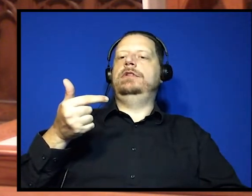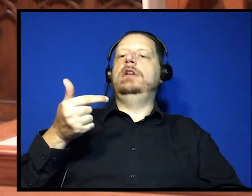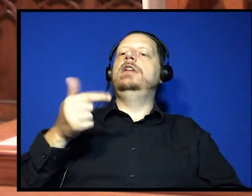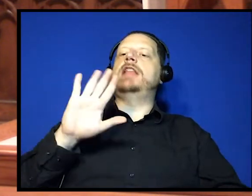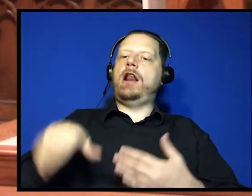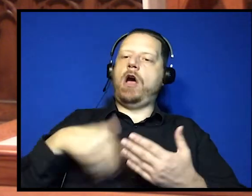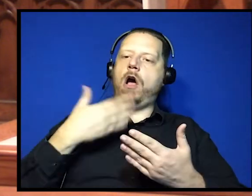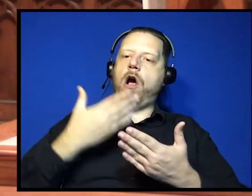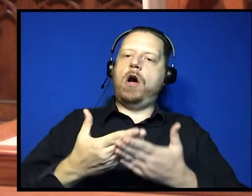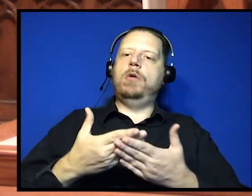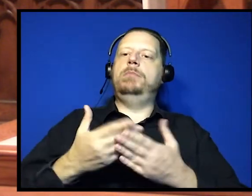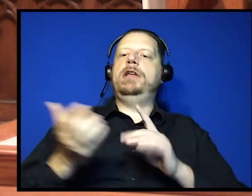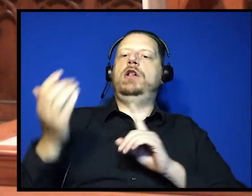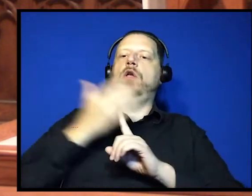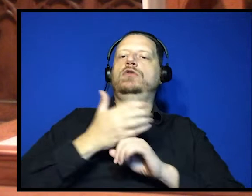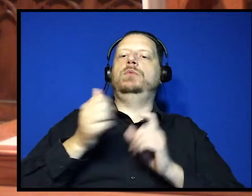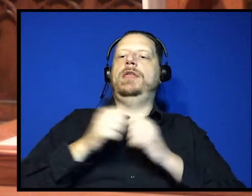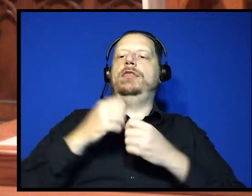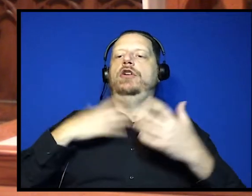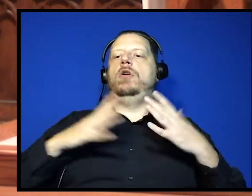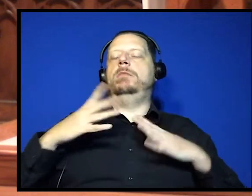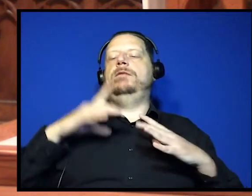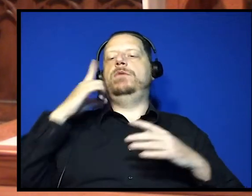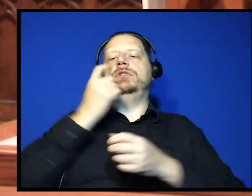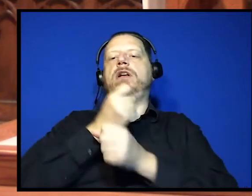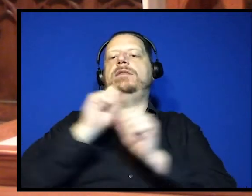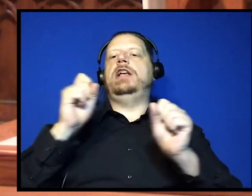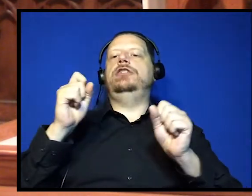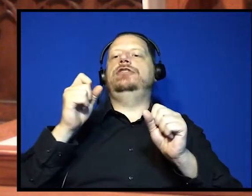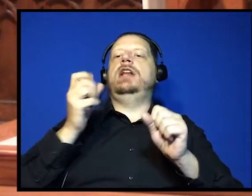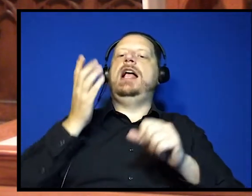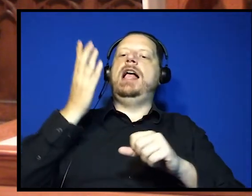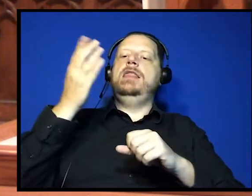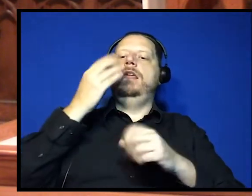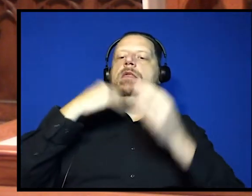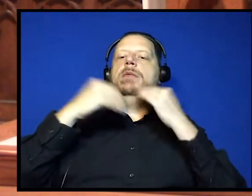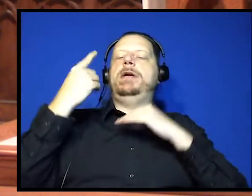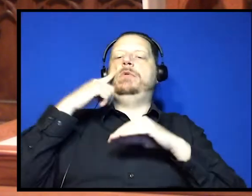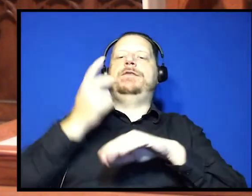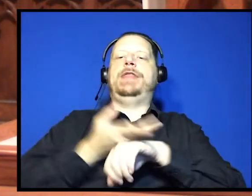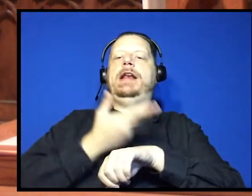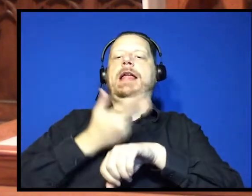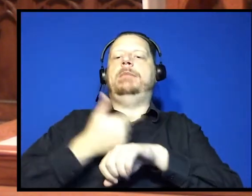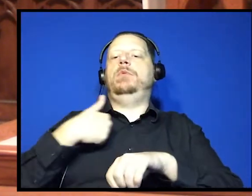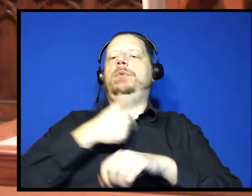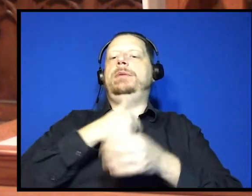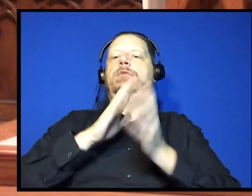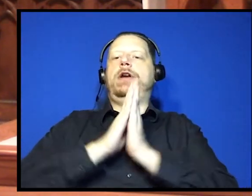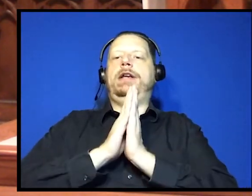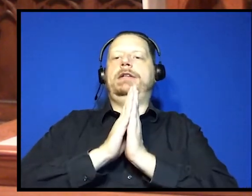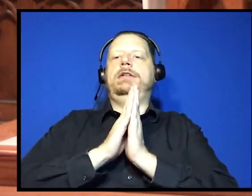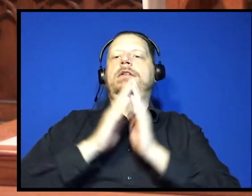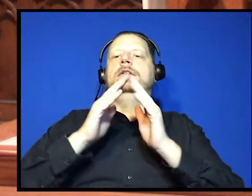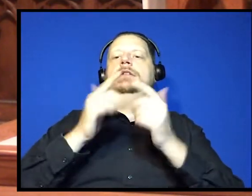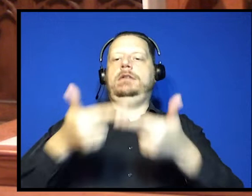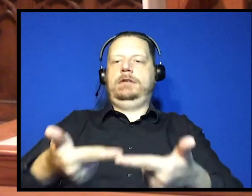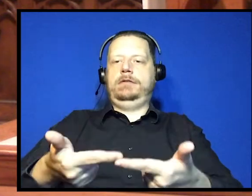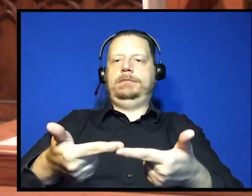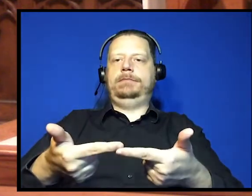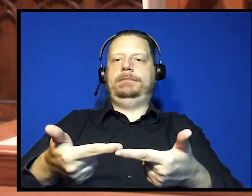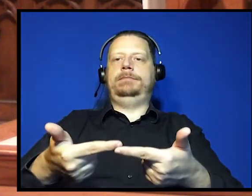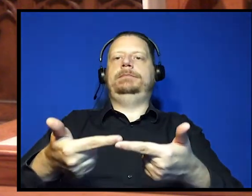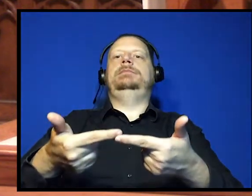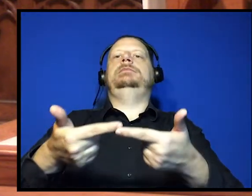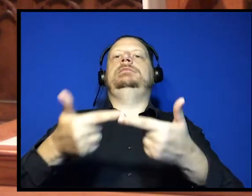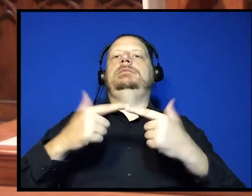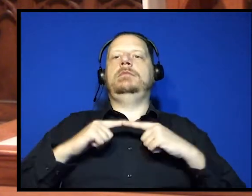that they may be clothed with the garment of salvation at the banquet of the Lamb, we pray to the Lord.